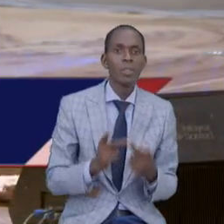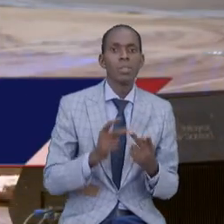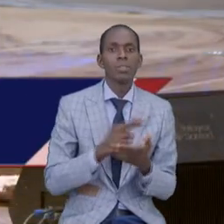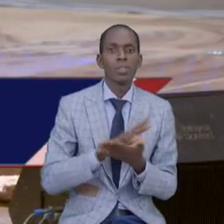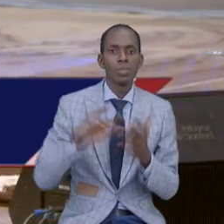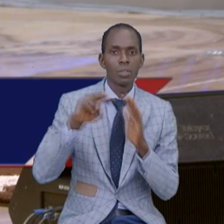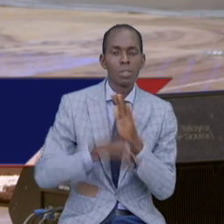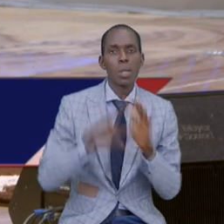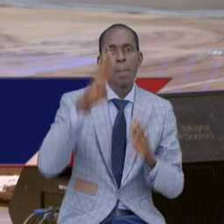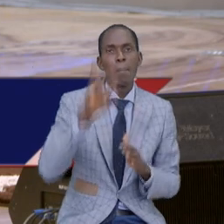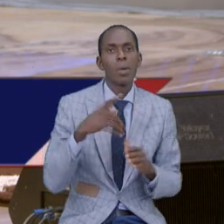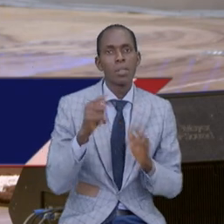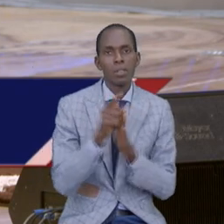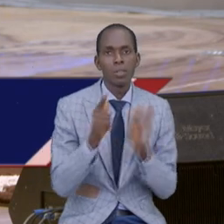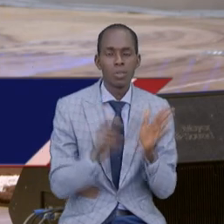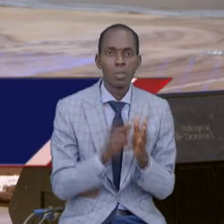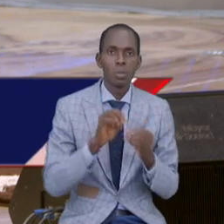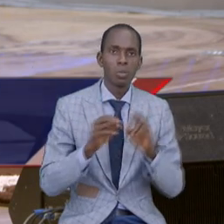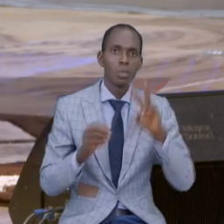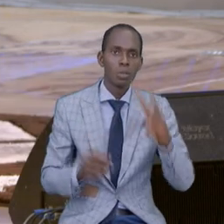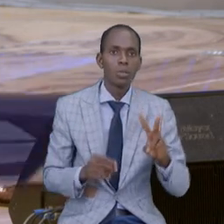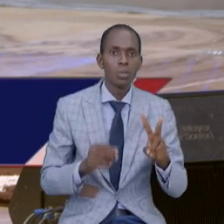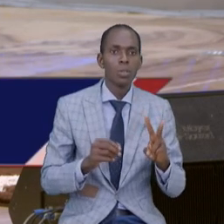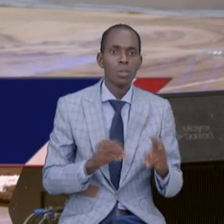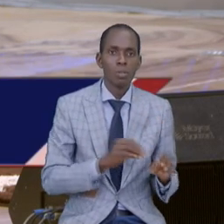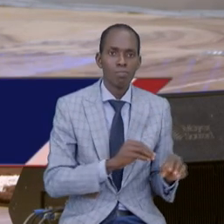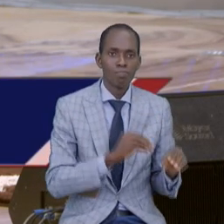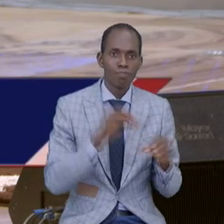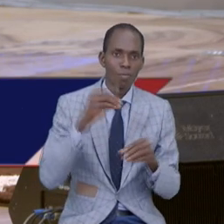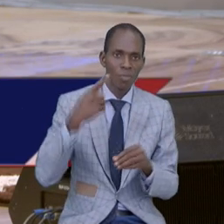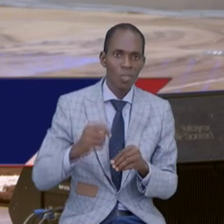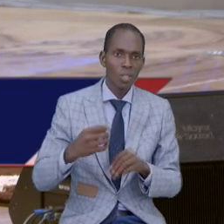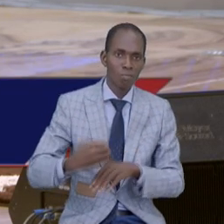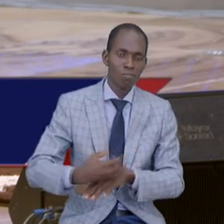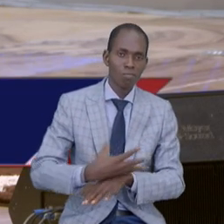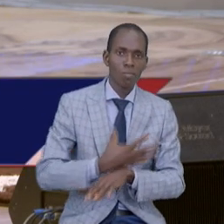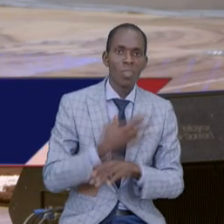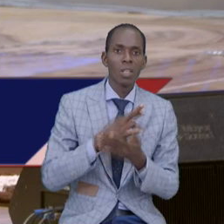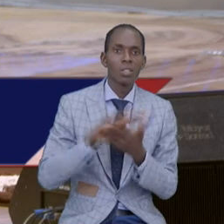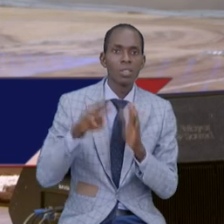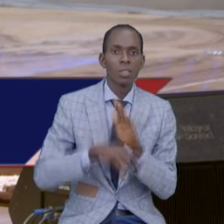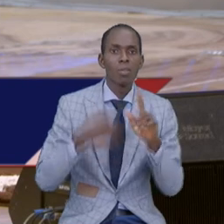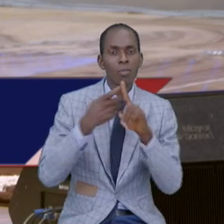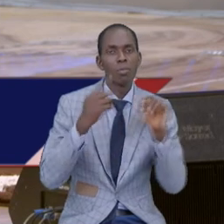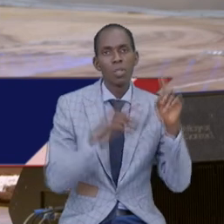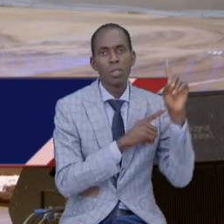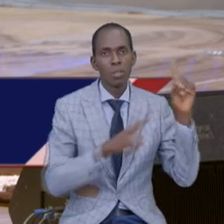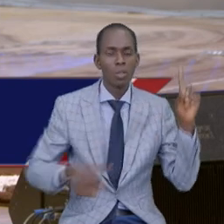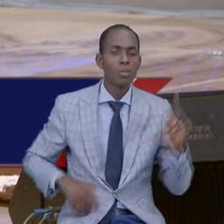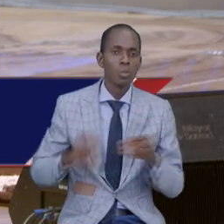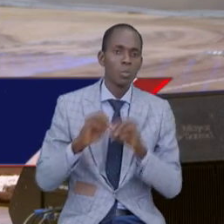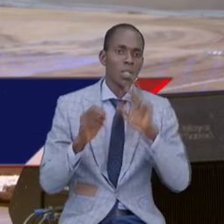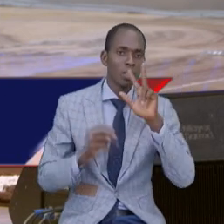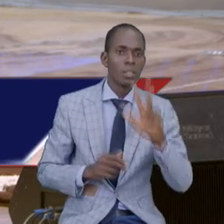law. Number two, imputed righteousness from the Lord. Number